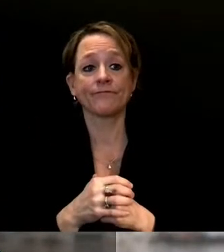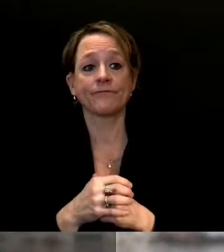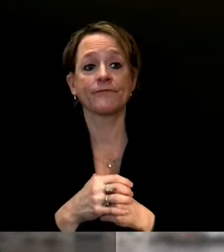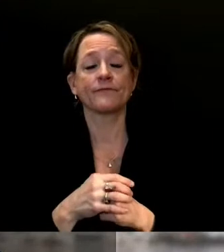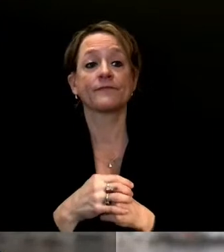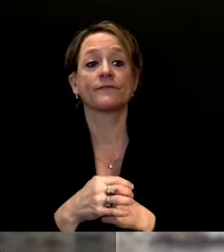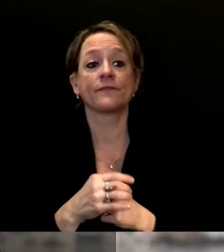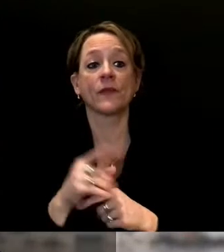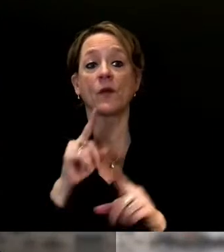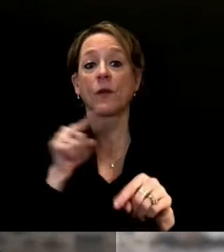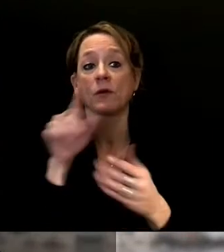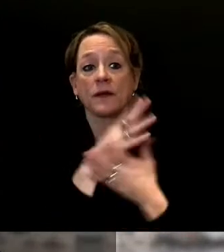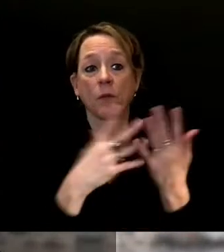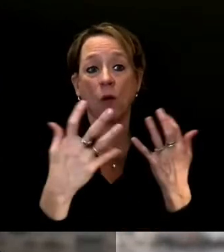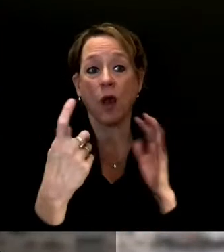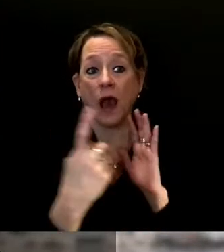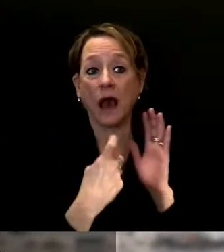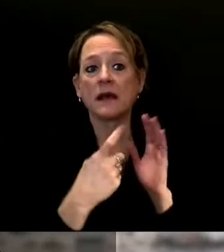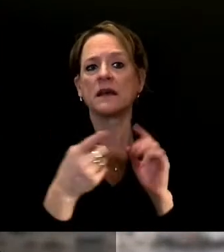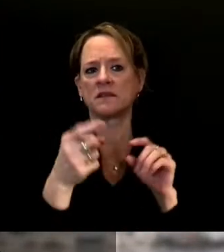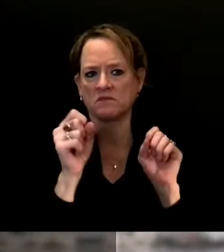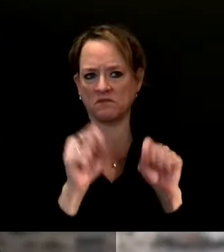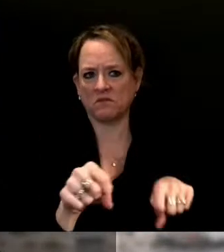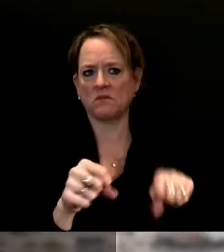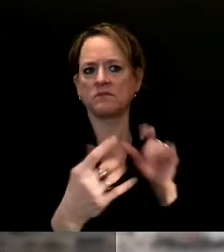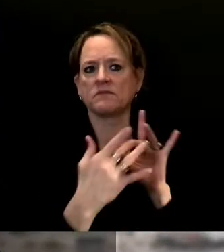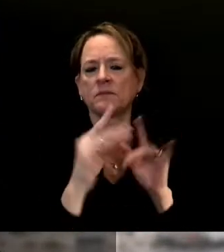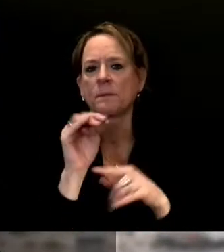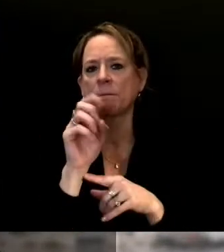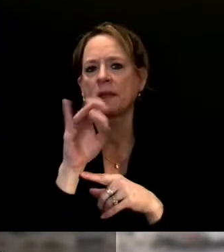to all of you for joining us today, and please continue to monitor the